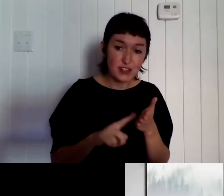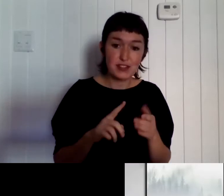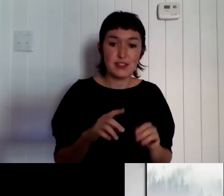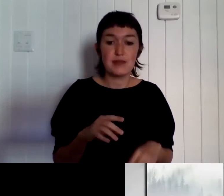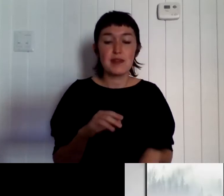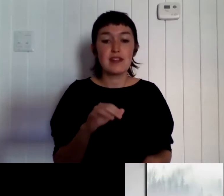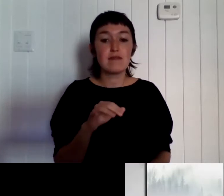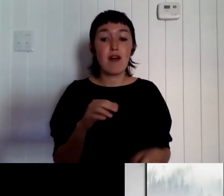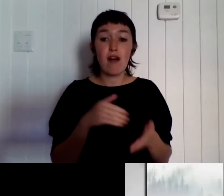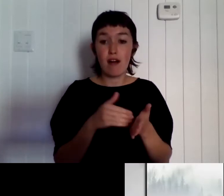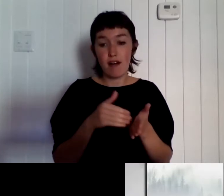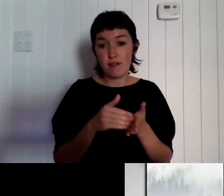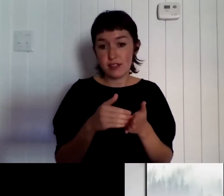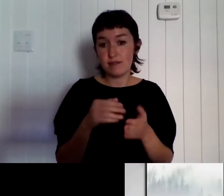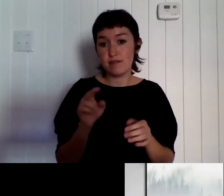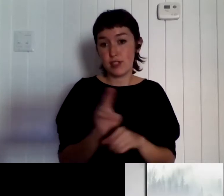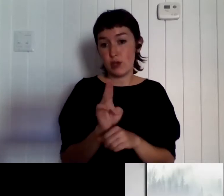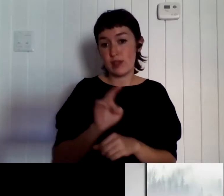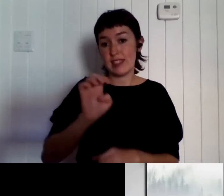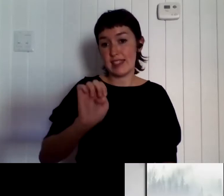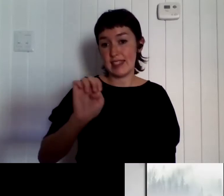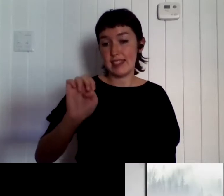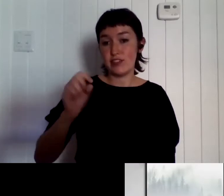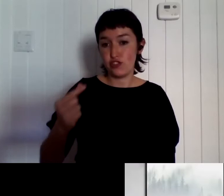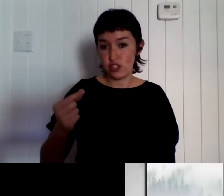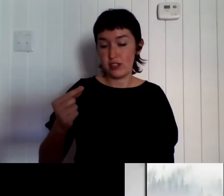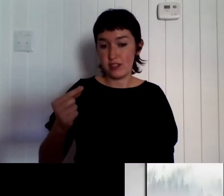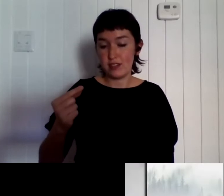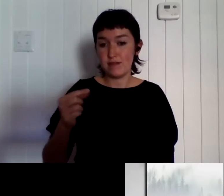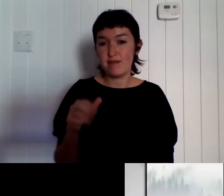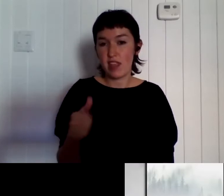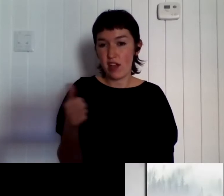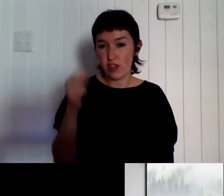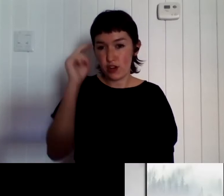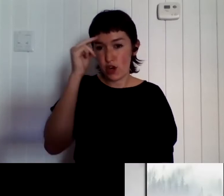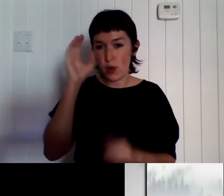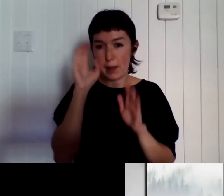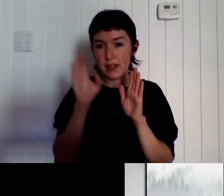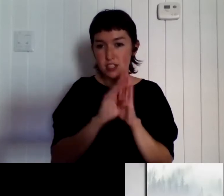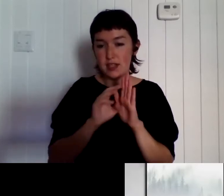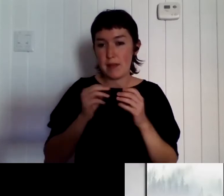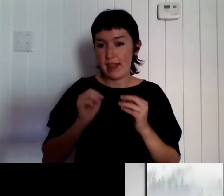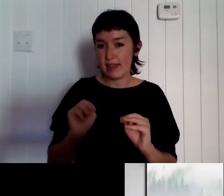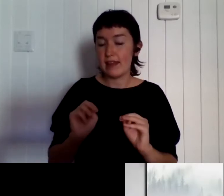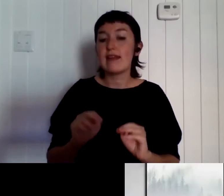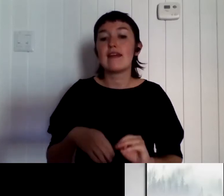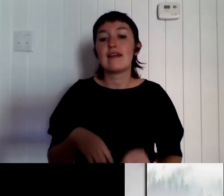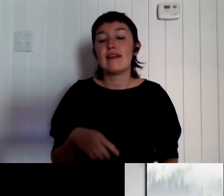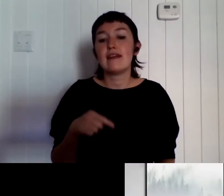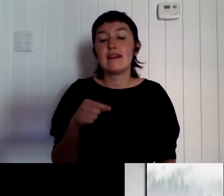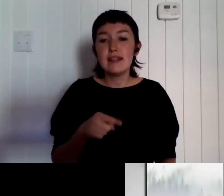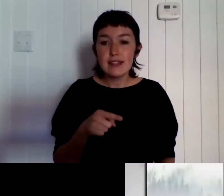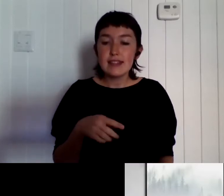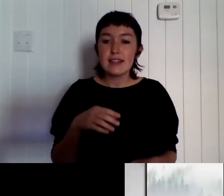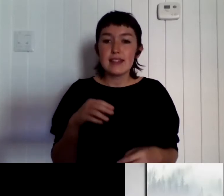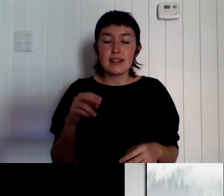with EEG, which is another neuroimaging method that's a lot more focused on brain activity than MRI. It's kind